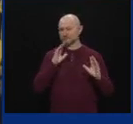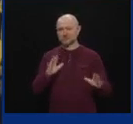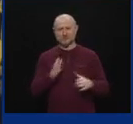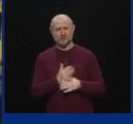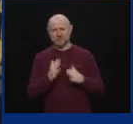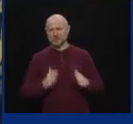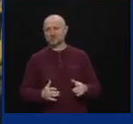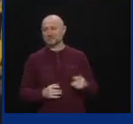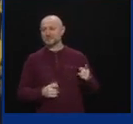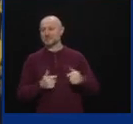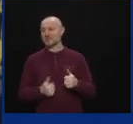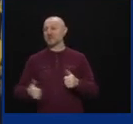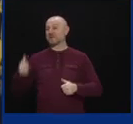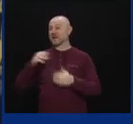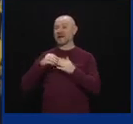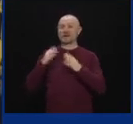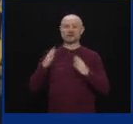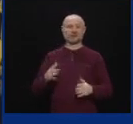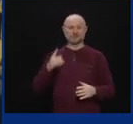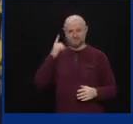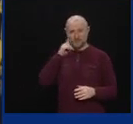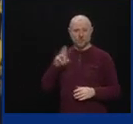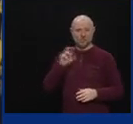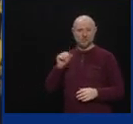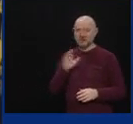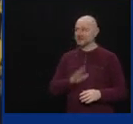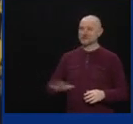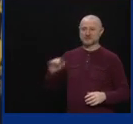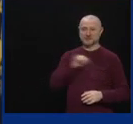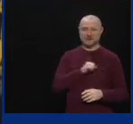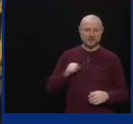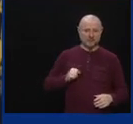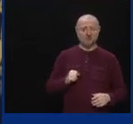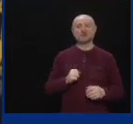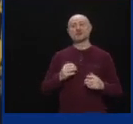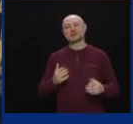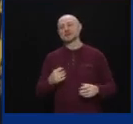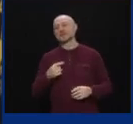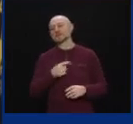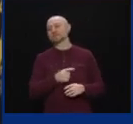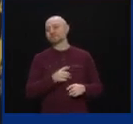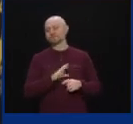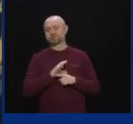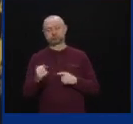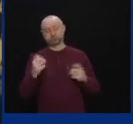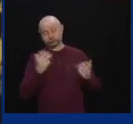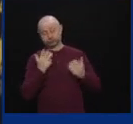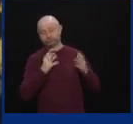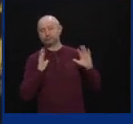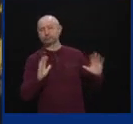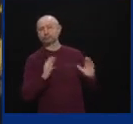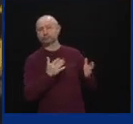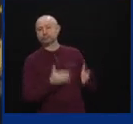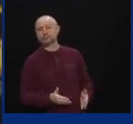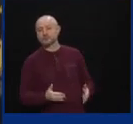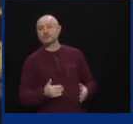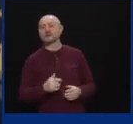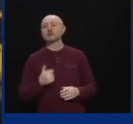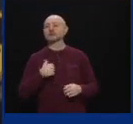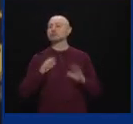the entire Senate as our own representative, has been nothing short of extraordinary, as well as having an incredible